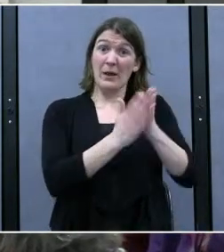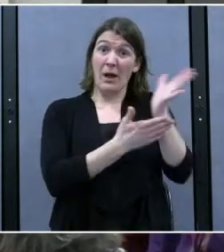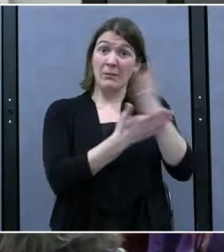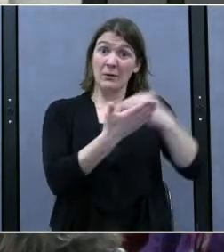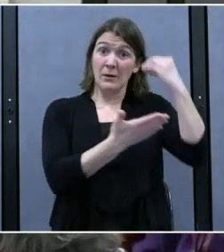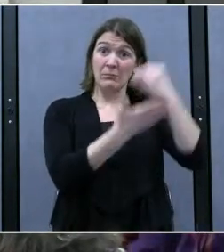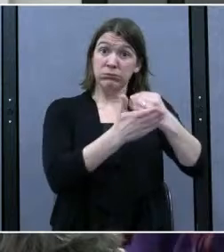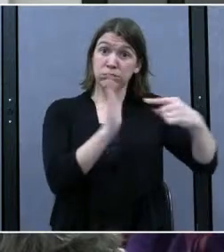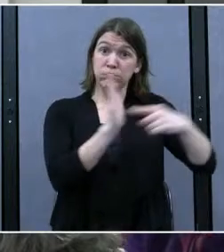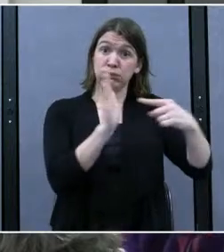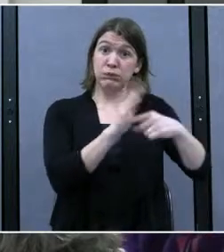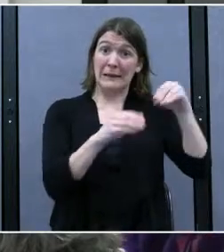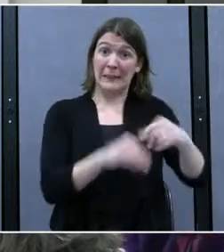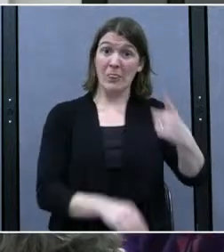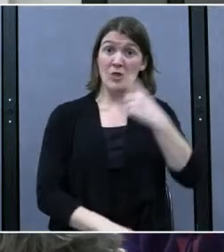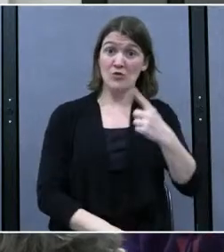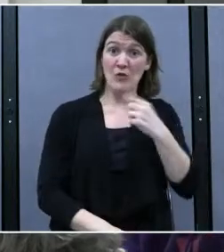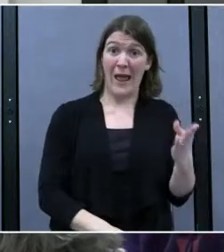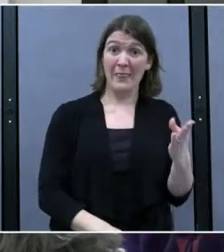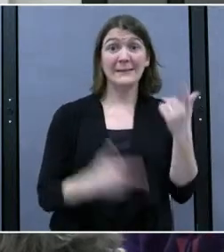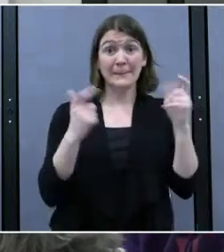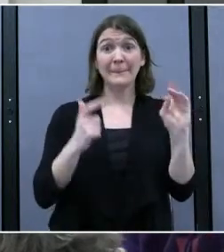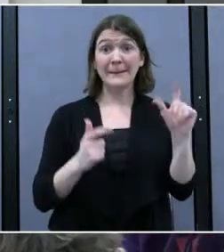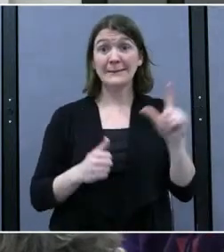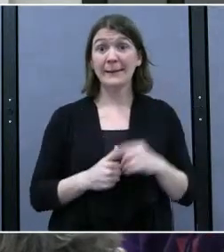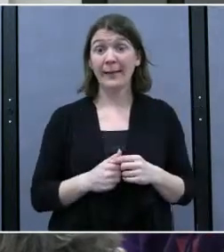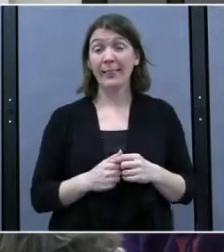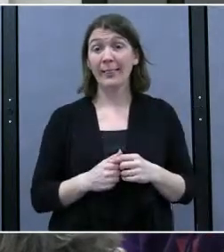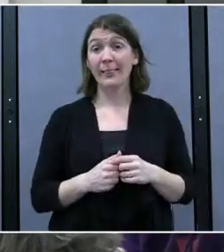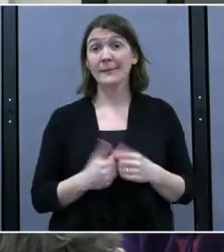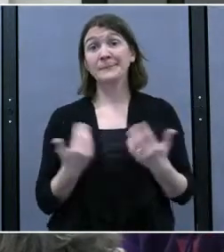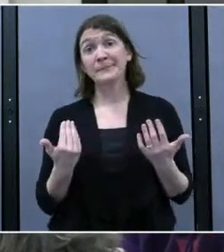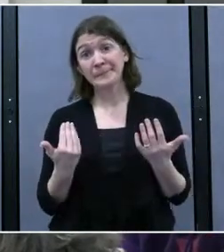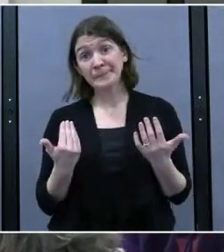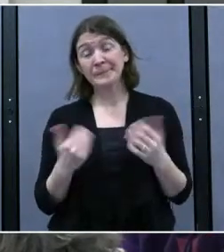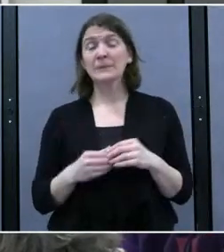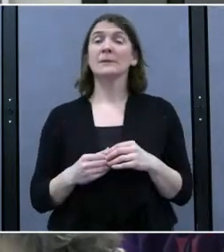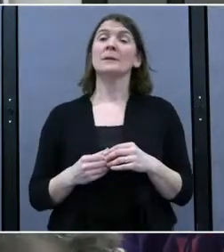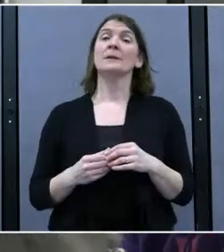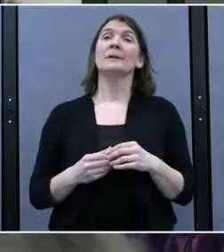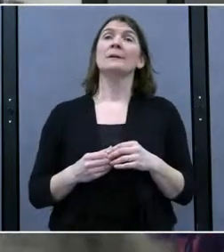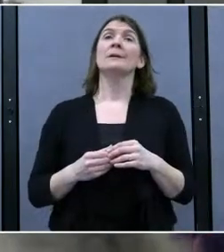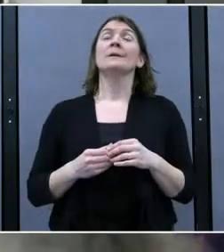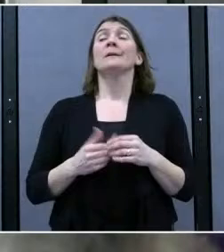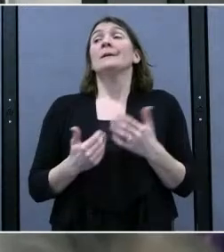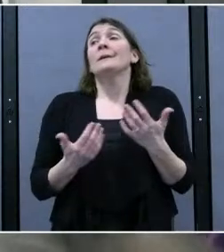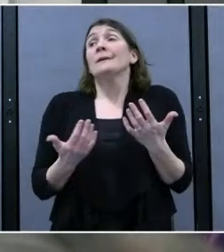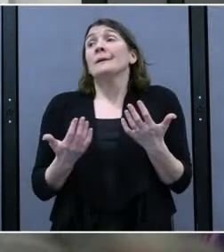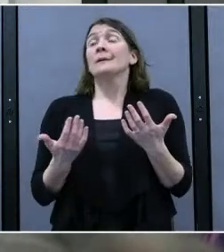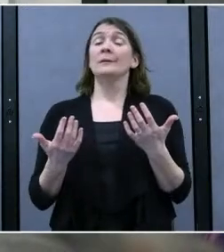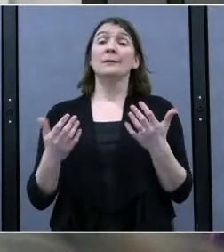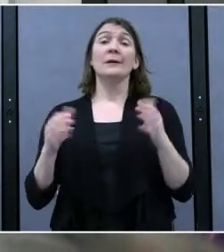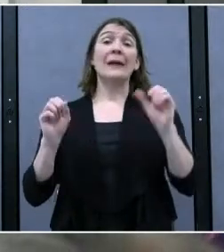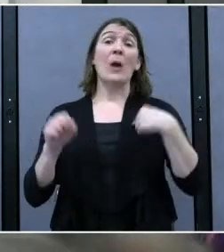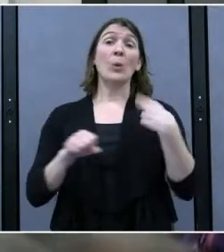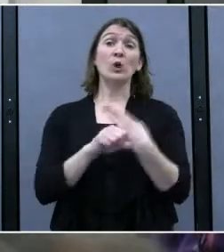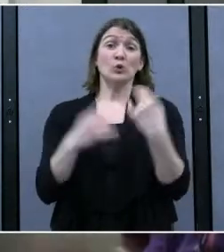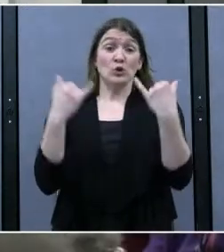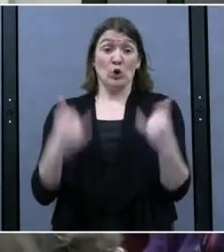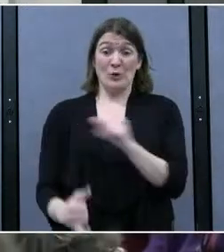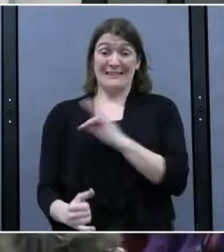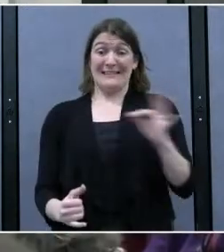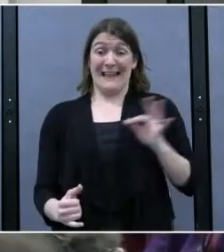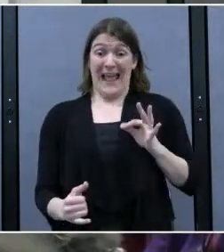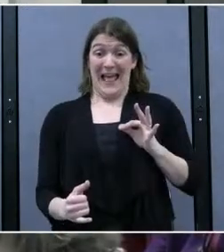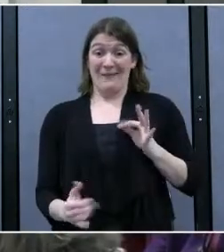a significant item there. The degree to which we might be able to use current staff to